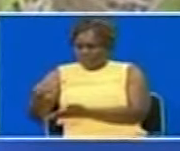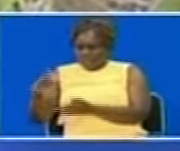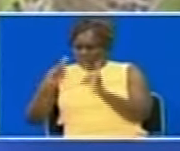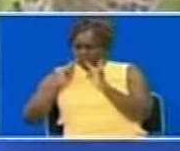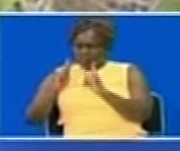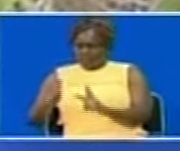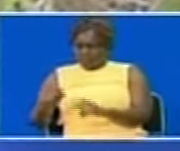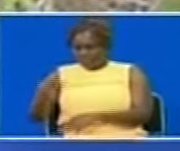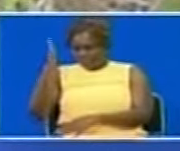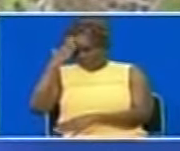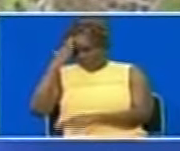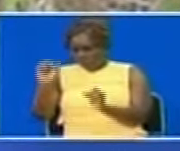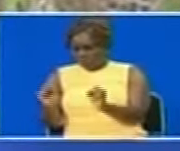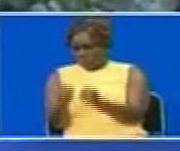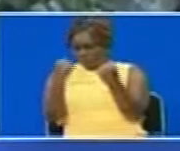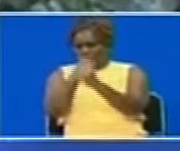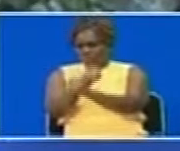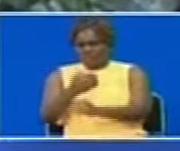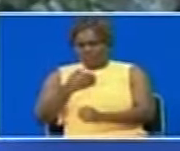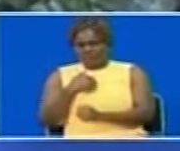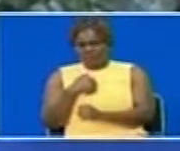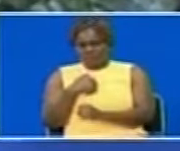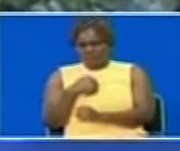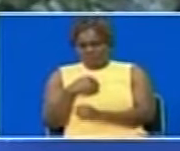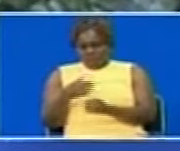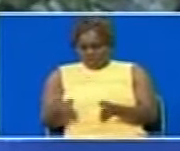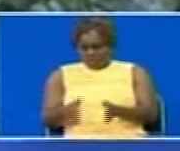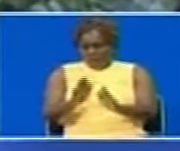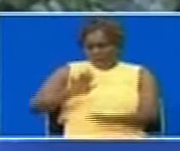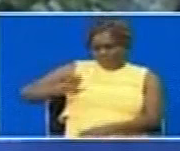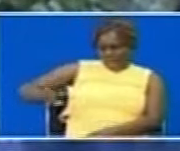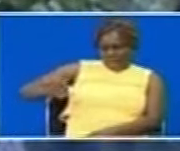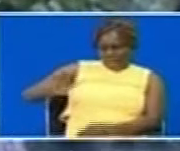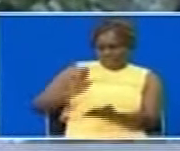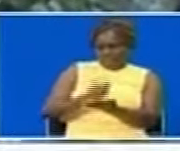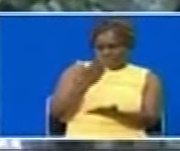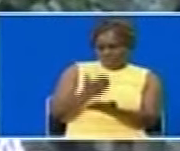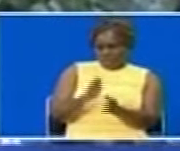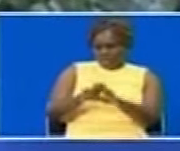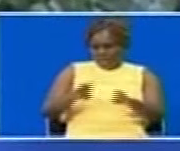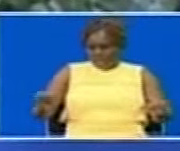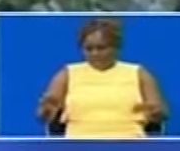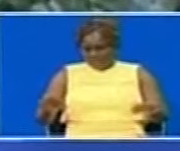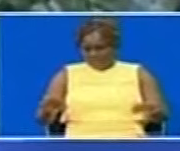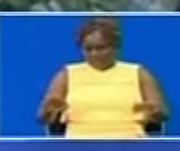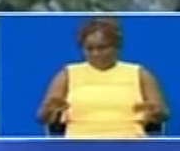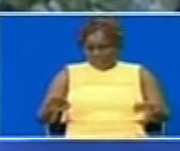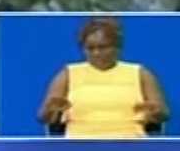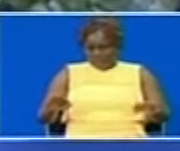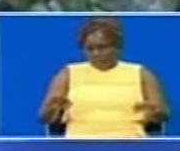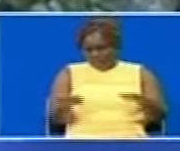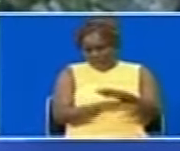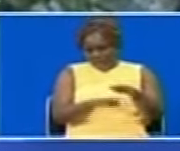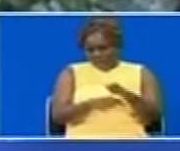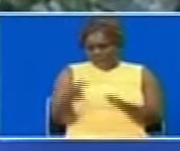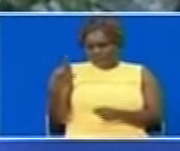peaceful and where he knew he was safe and protected. Ona kwamba ile corridor imebaki katikati yetu na mashamba ya upande wa juu kuelekea Amboseli ni zaidi ya chini ya